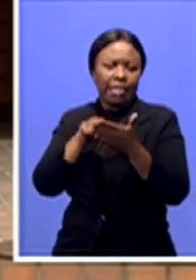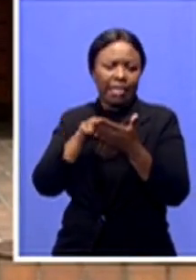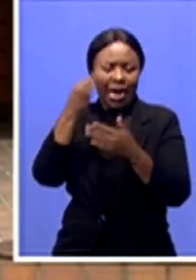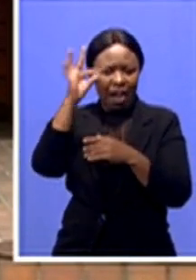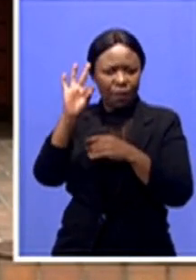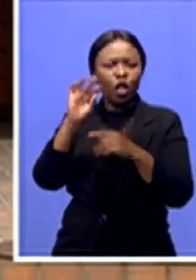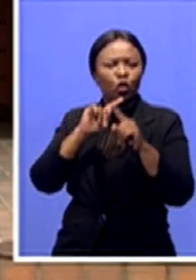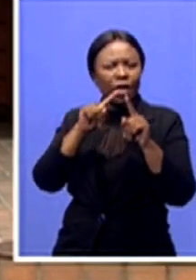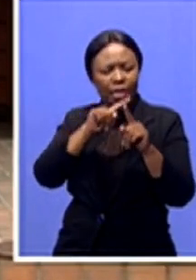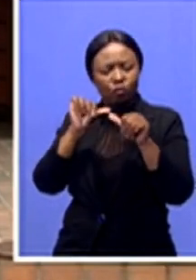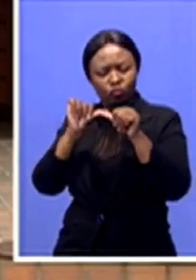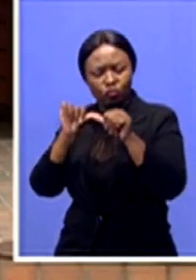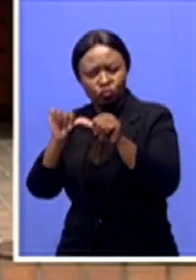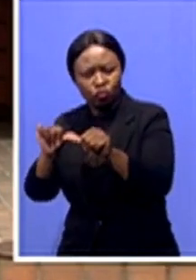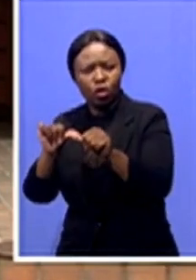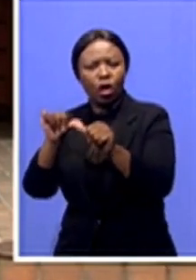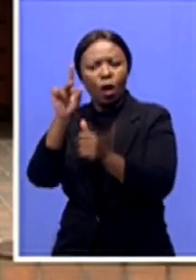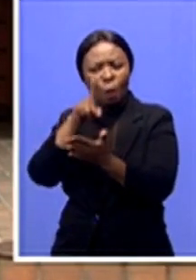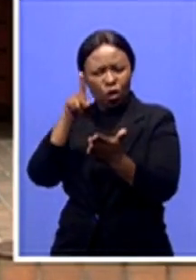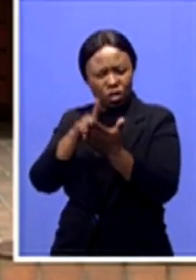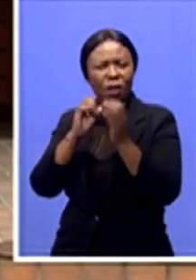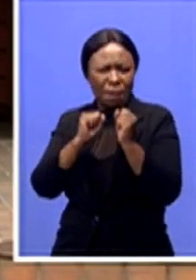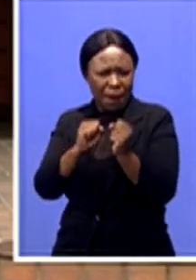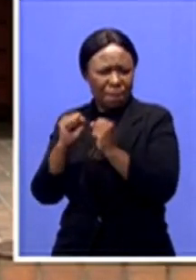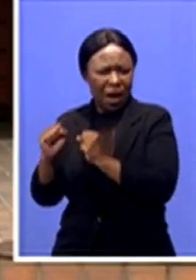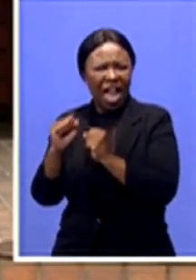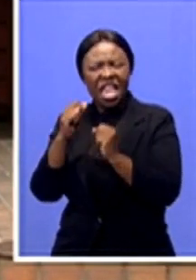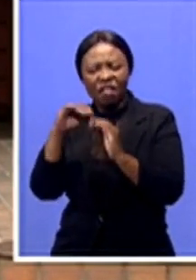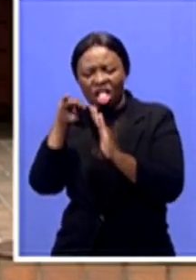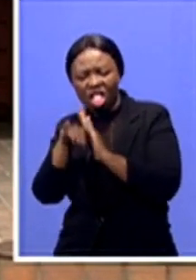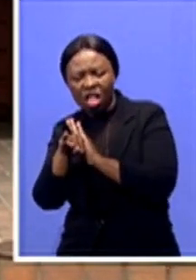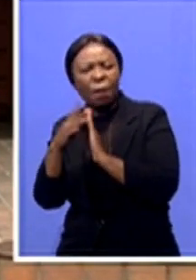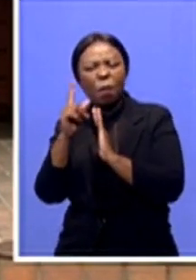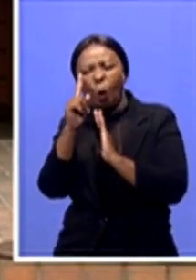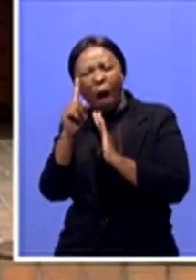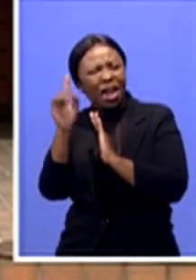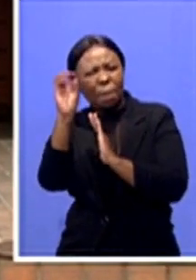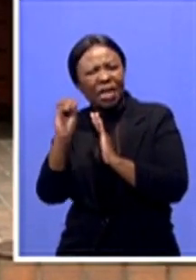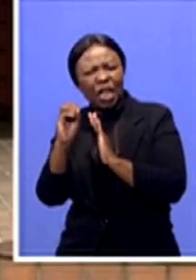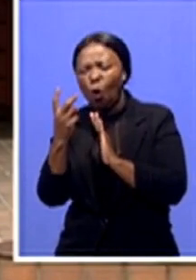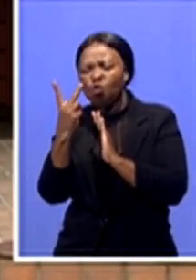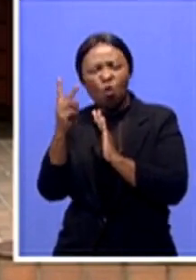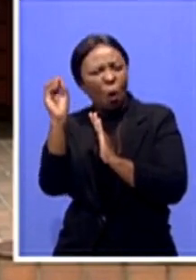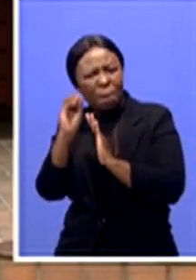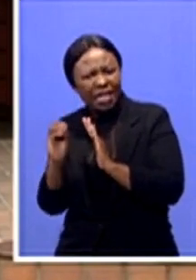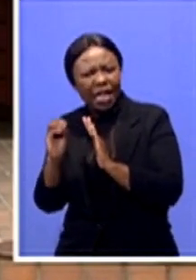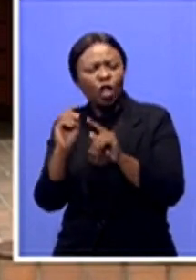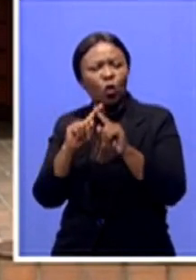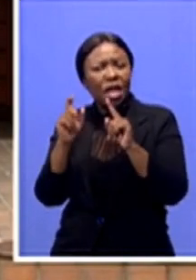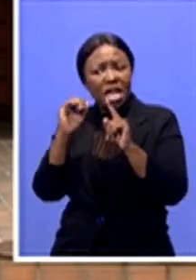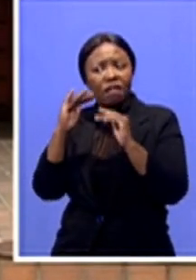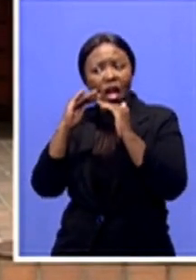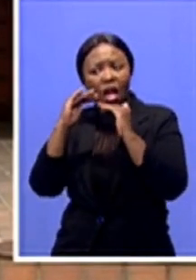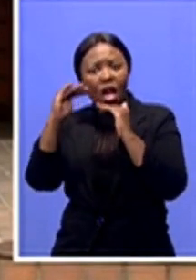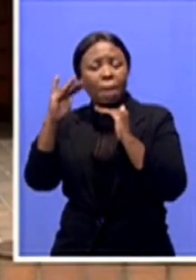they were to drop, they were to drop by 1 or 2%. If they were to grow, which is what they are hoping for, they will may grow by 2-3%, which